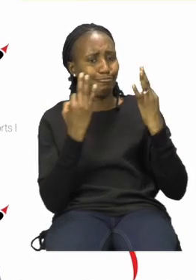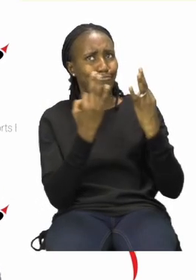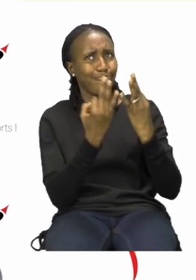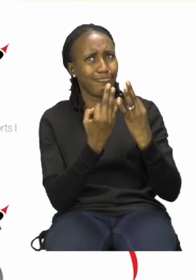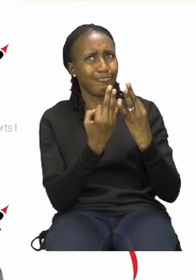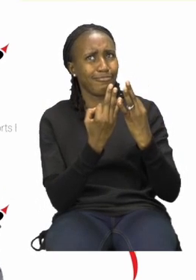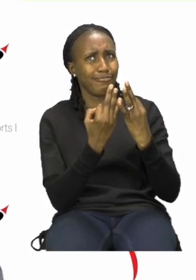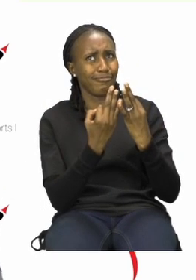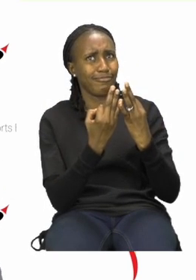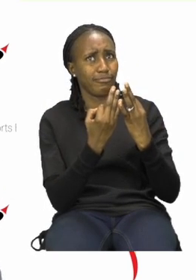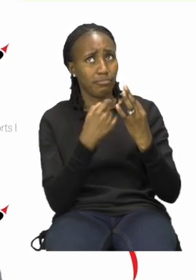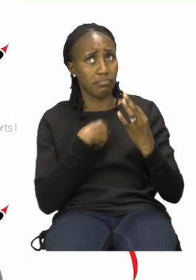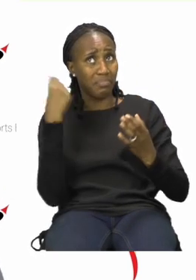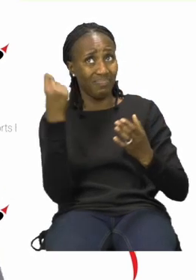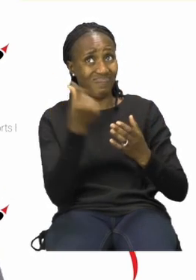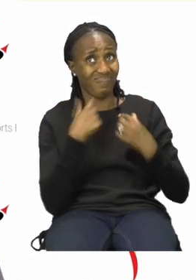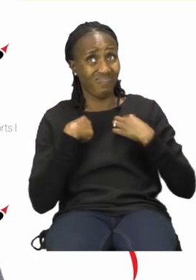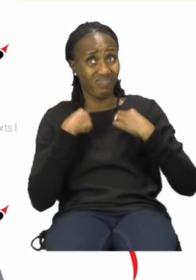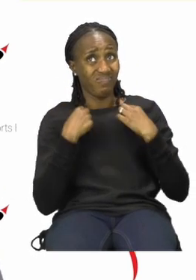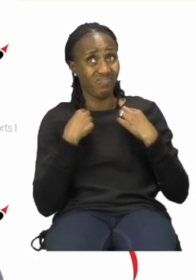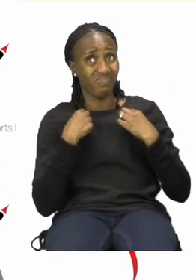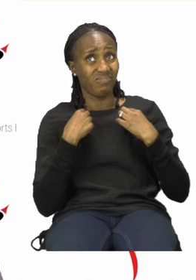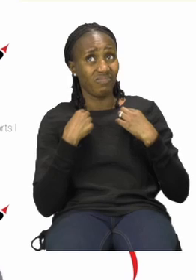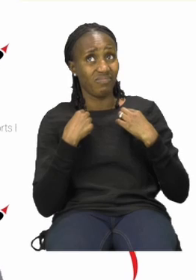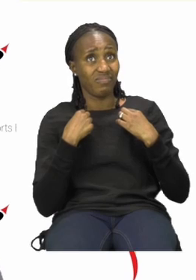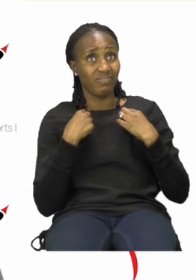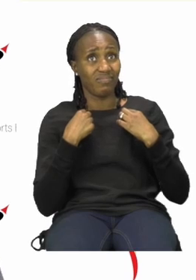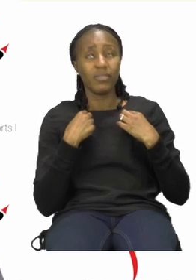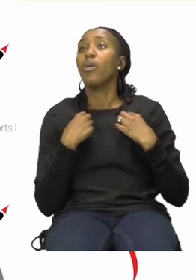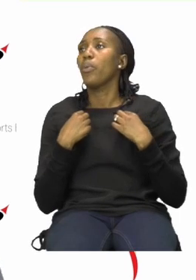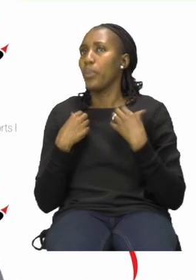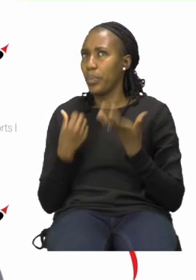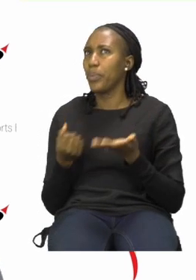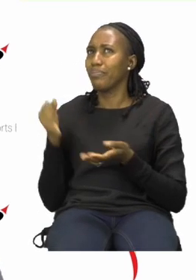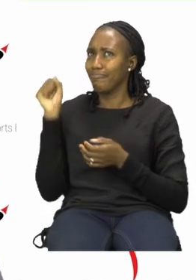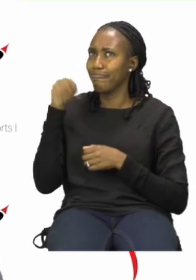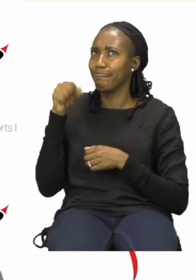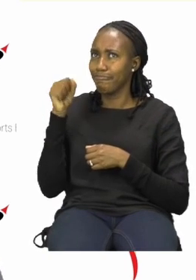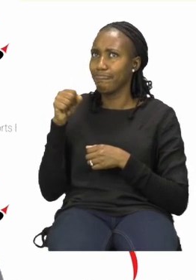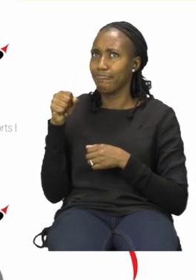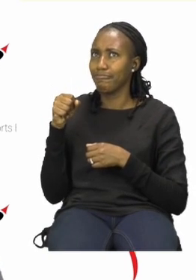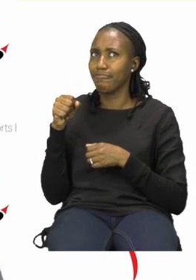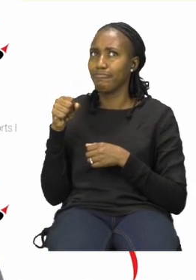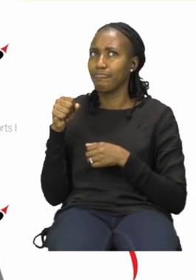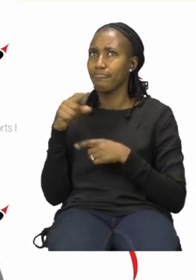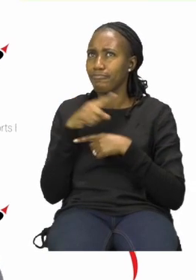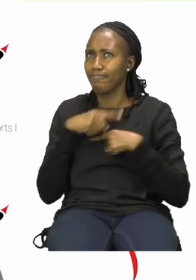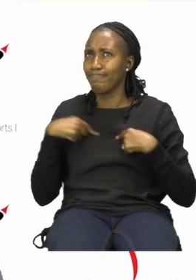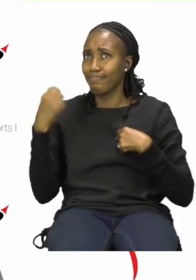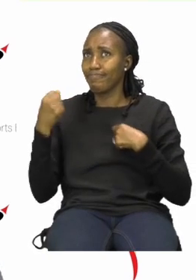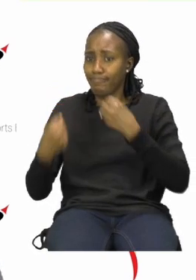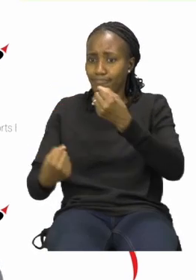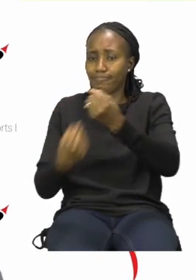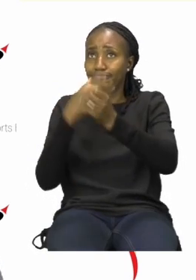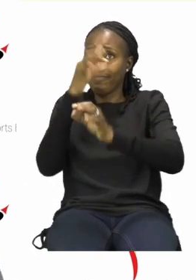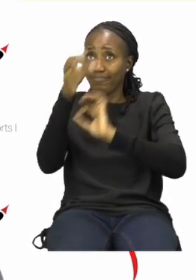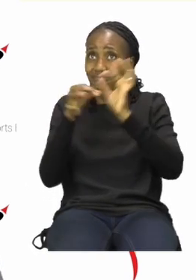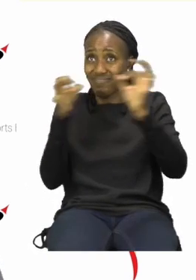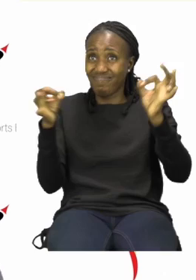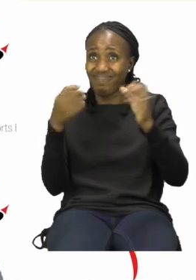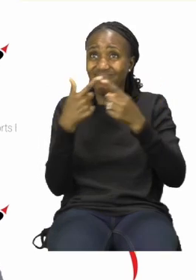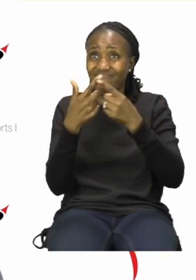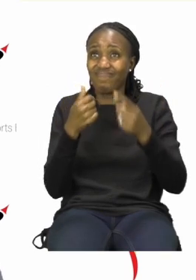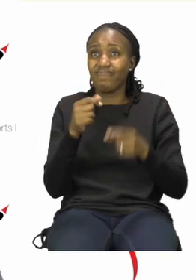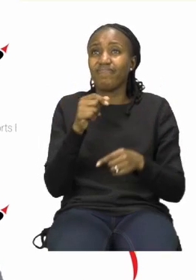that something that I have to buy as well? Yes, we have donations from Europe,